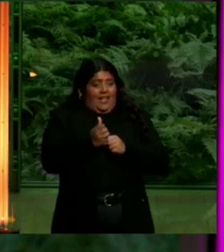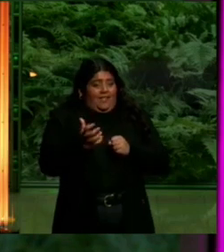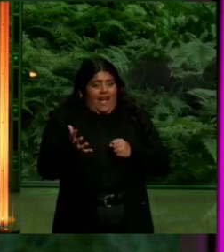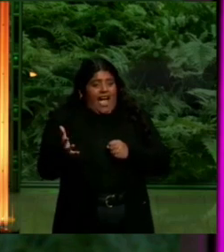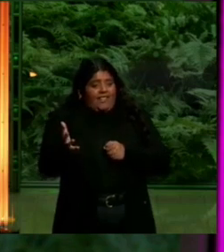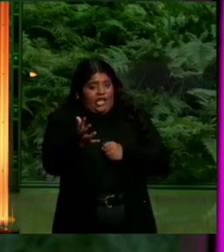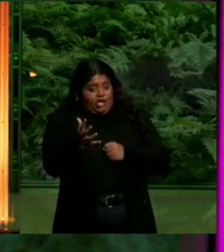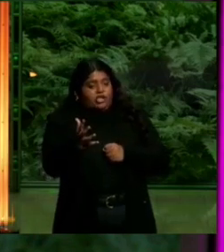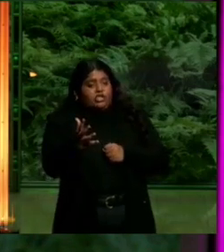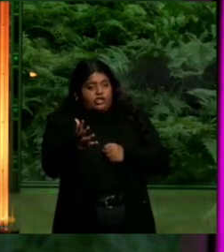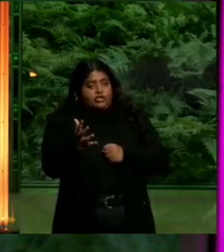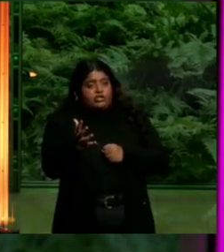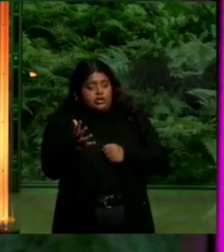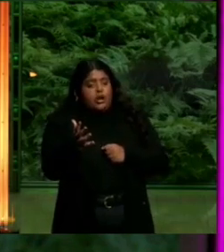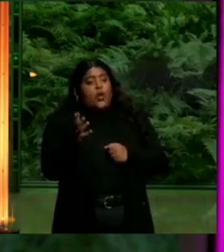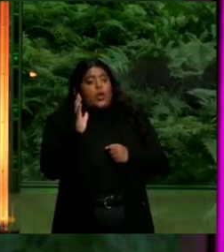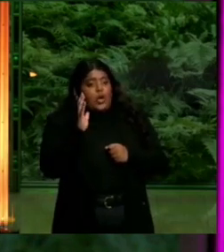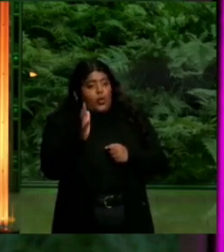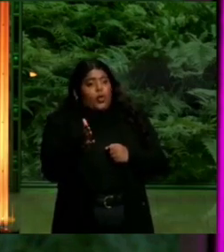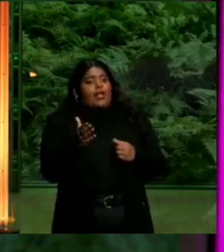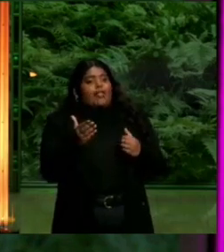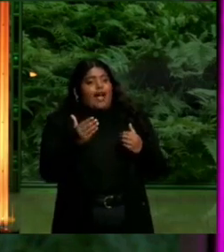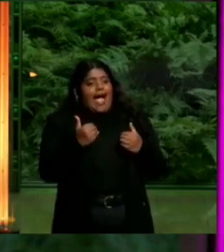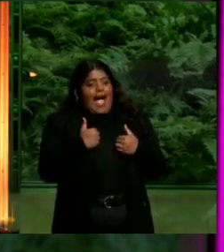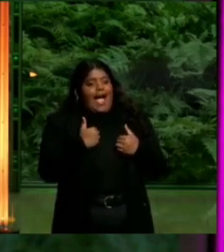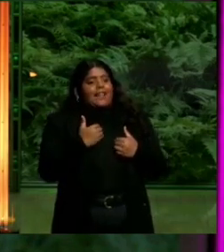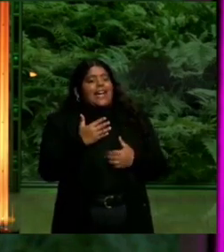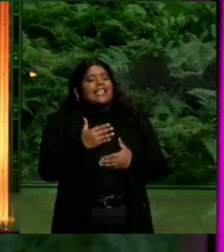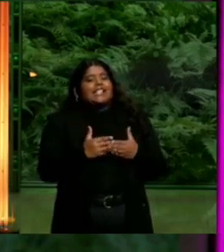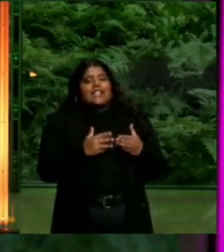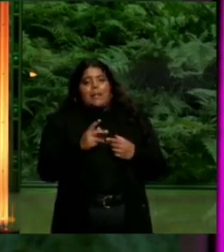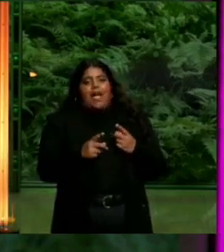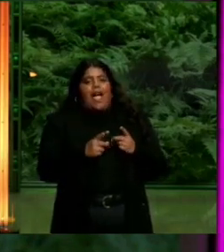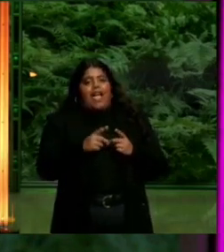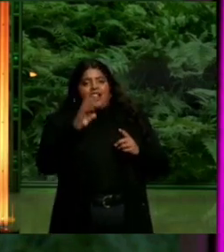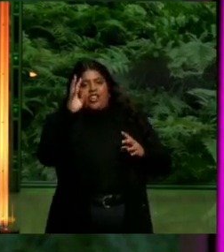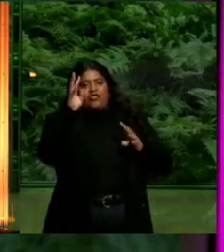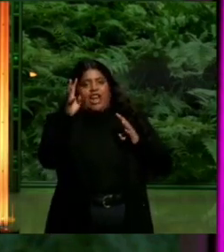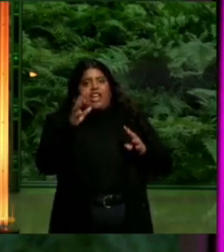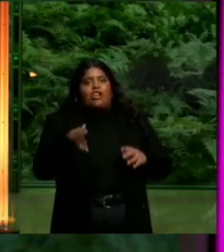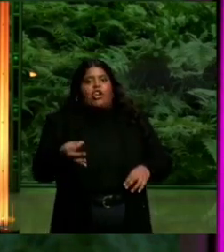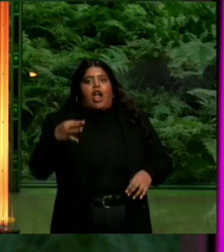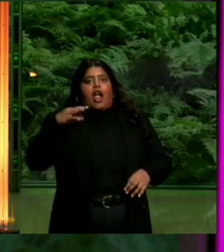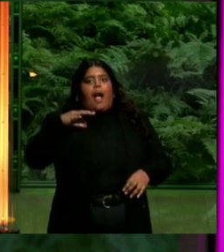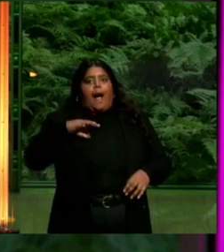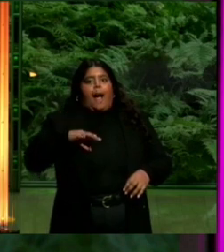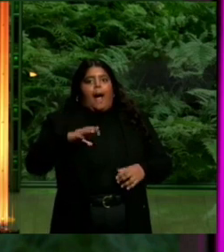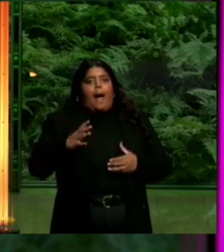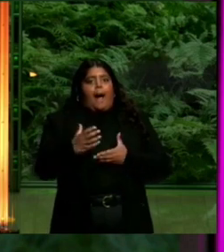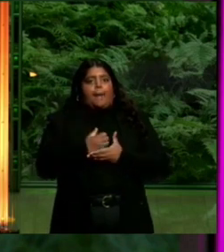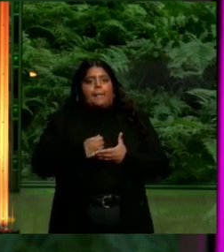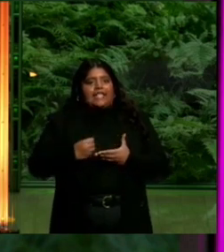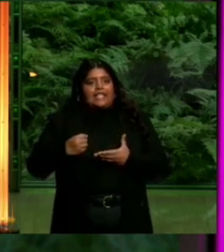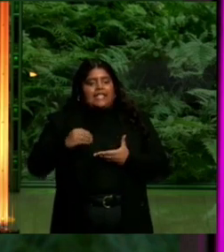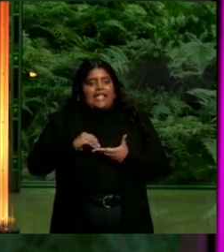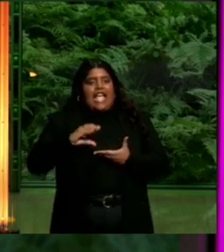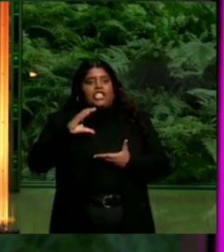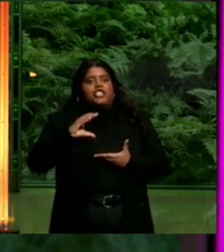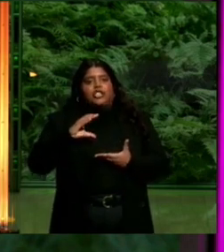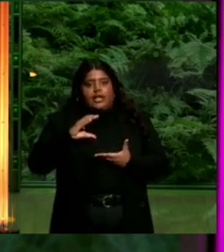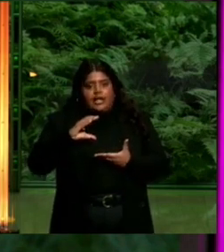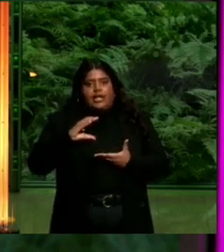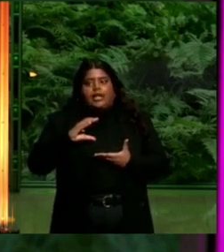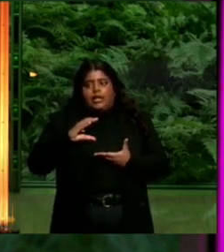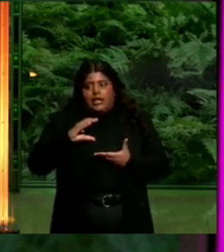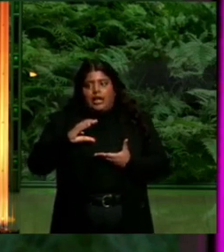now, we are going to have some sort of creator compensation model. Otherwise, this cannot go on.